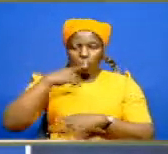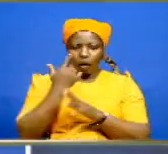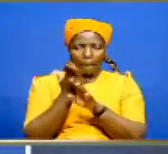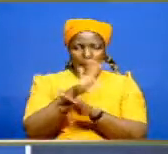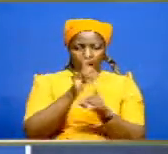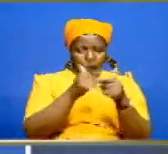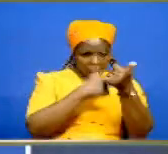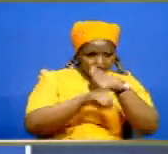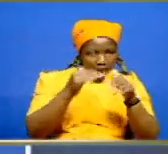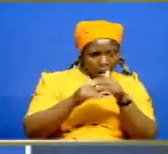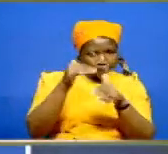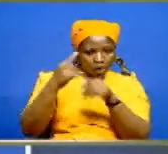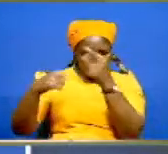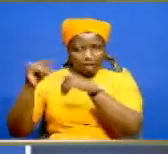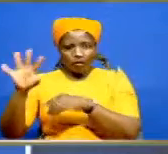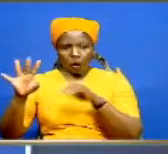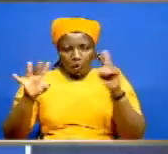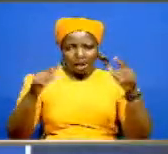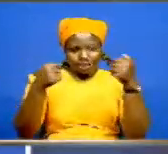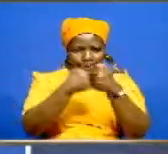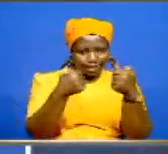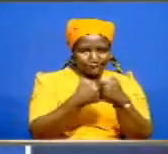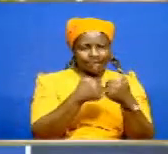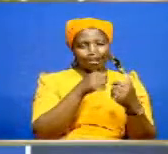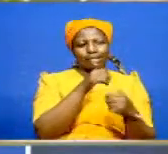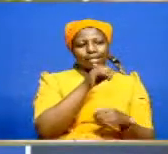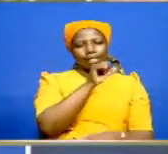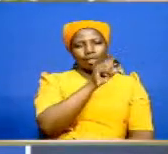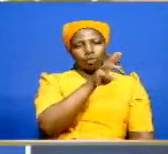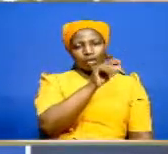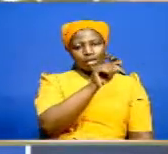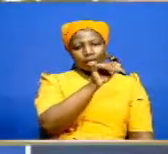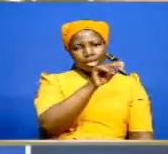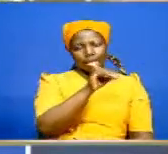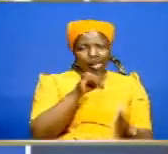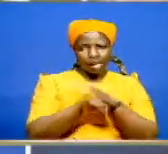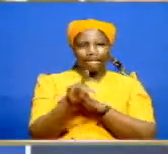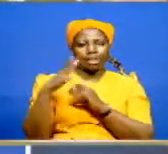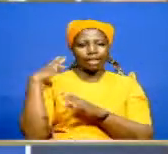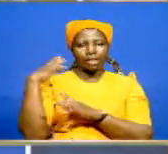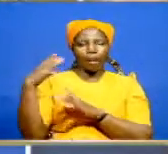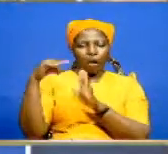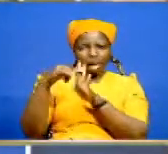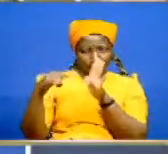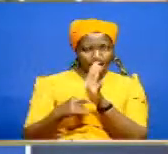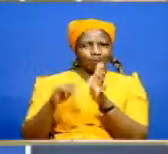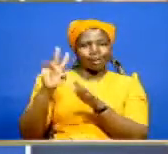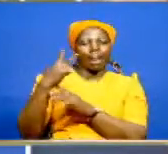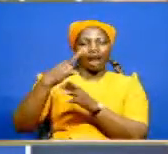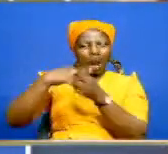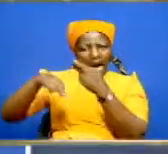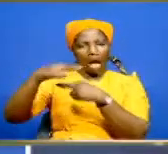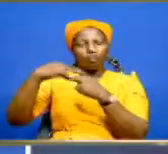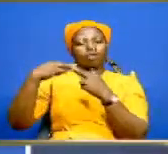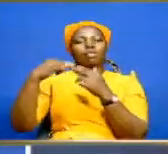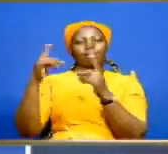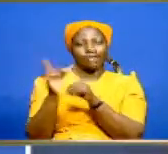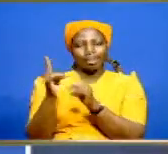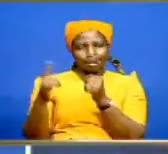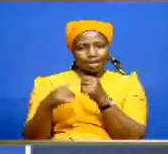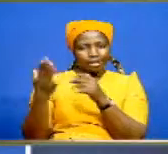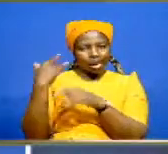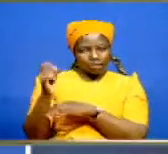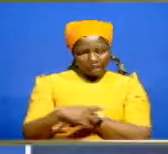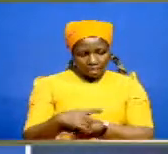they secured a 4-1 win over Young Buffaloes of Eswatini in the Champions League first round second leg game on the 6th of last month. The club